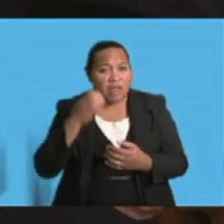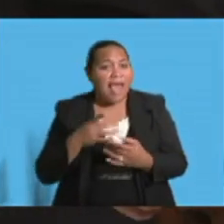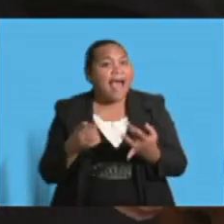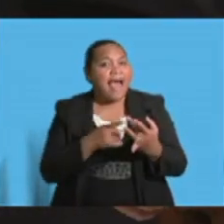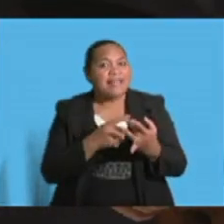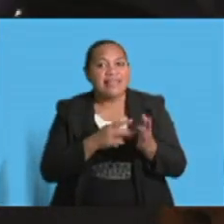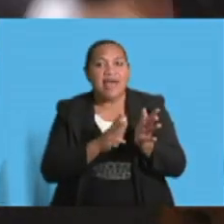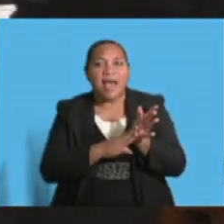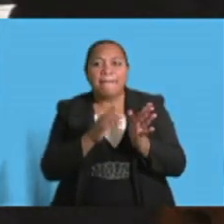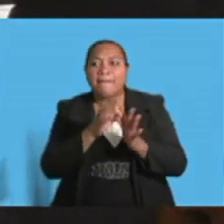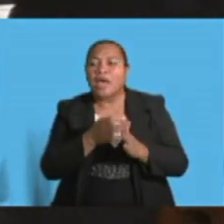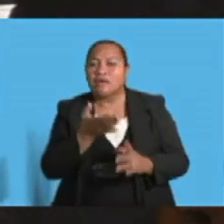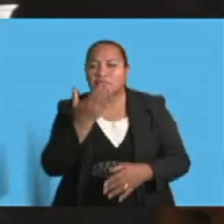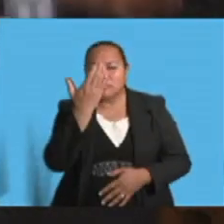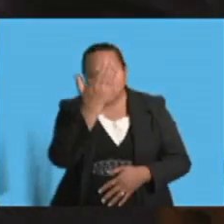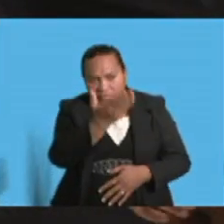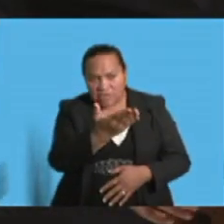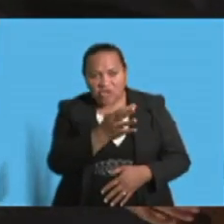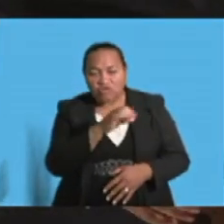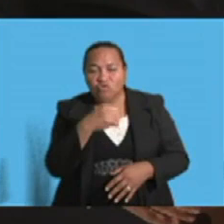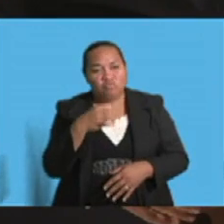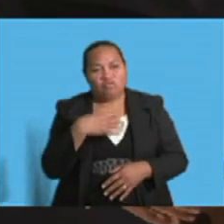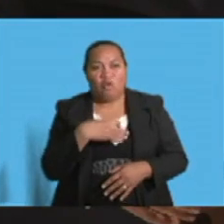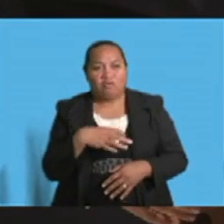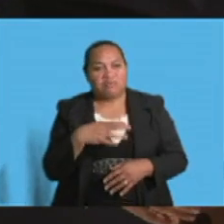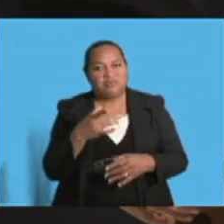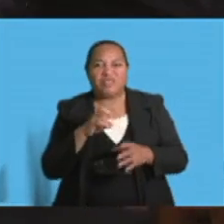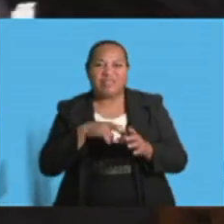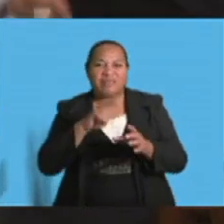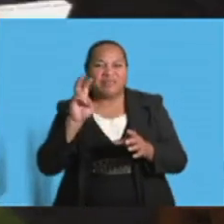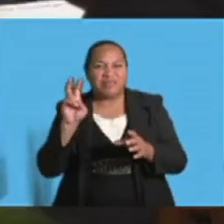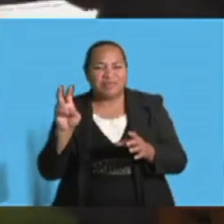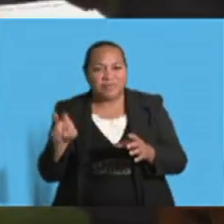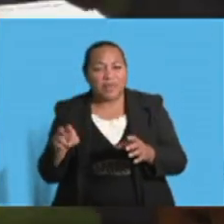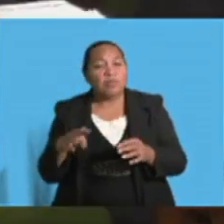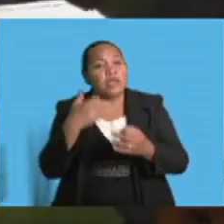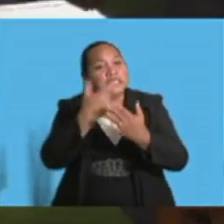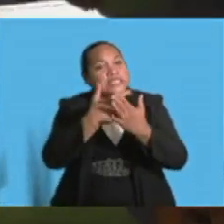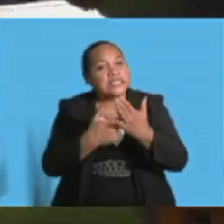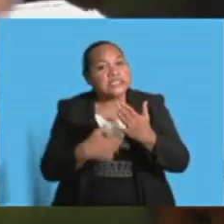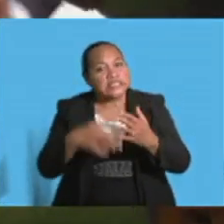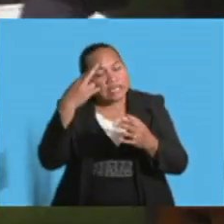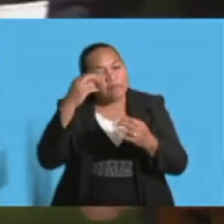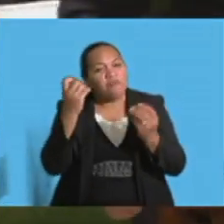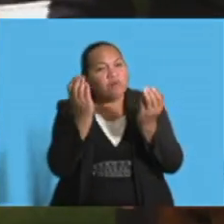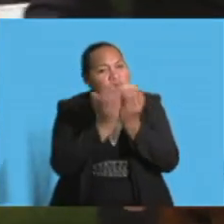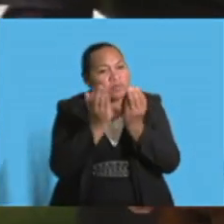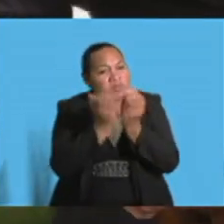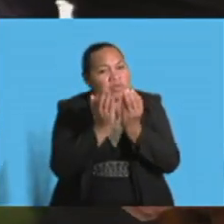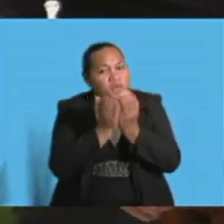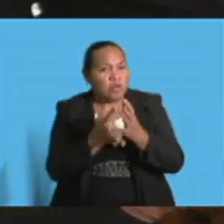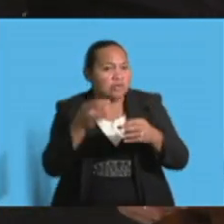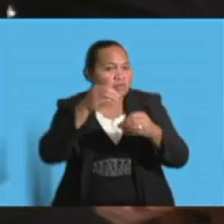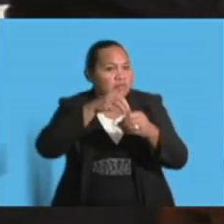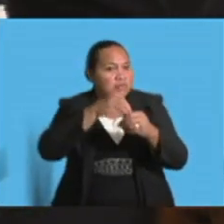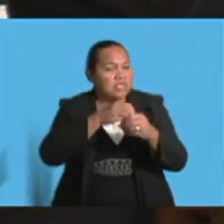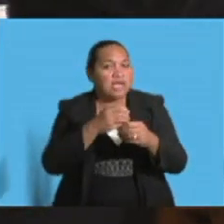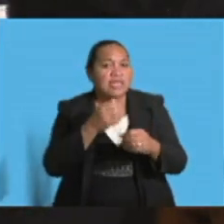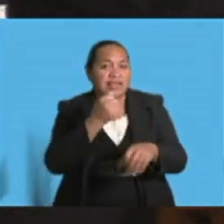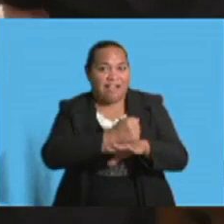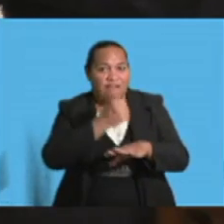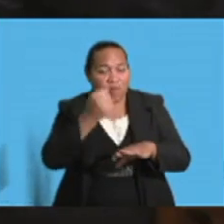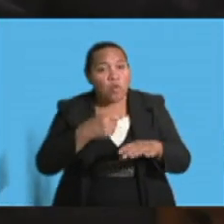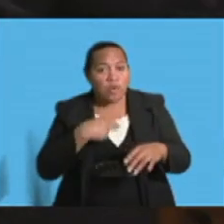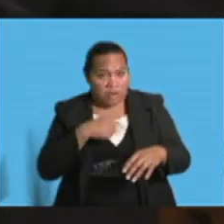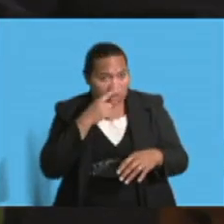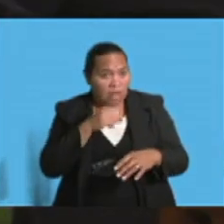MP, who was then, he's no longer with us. Started listing names of all these Muslims who are apparently in government. We could have done a